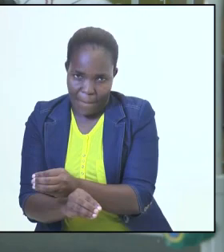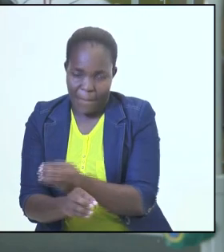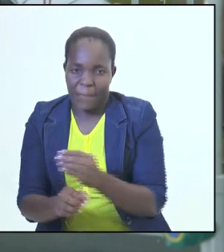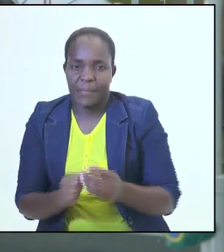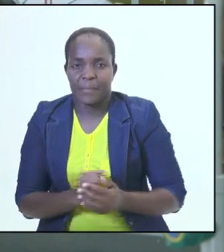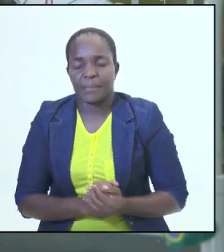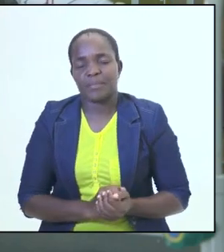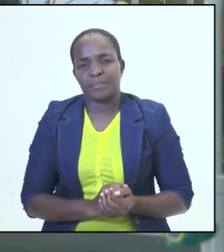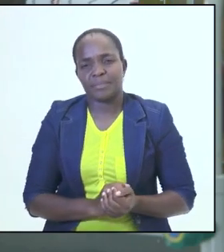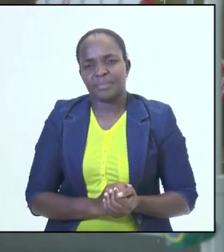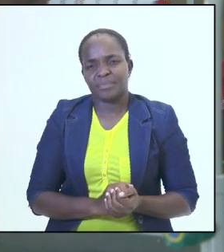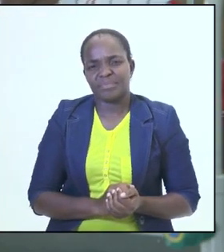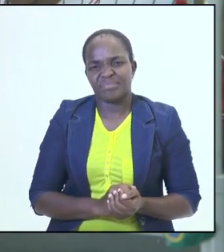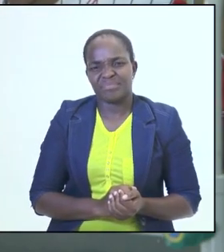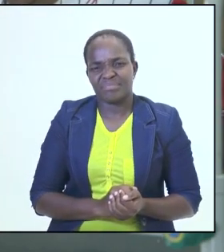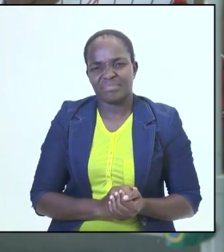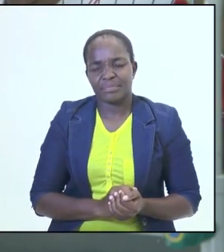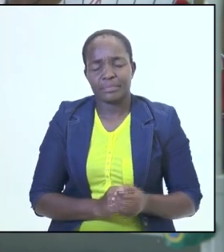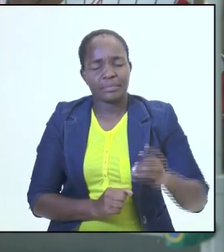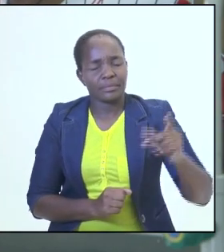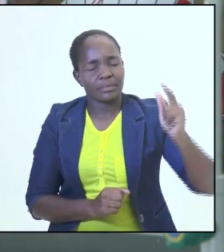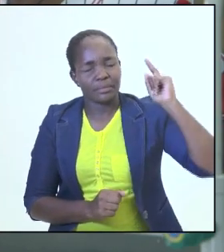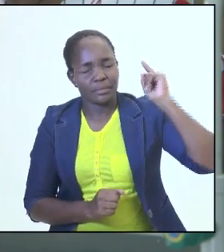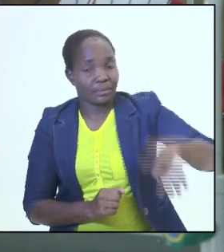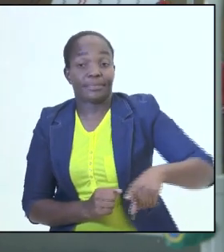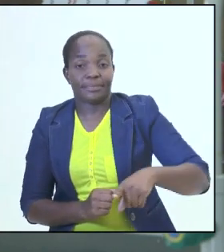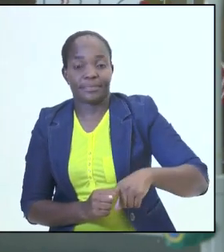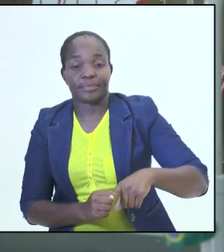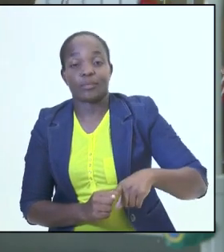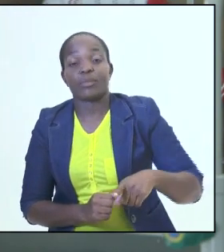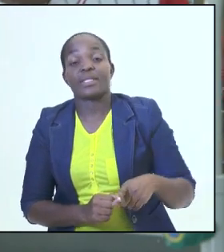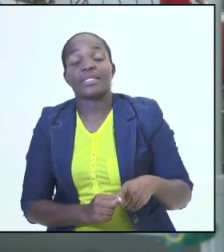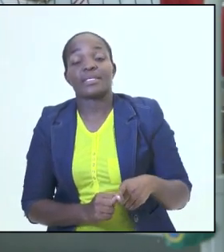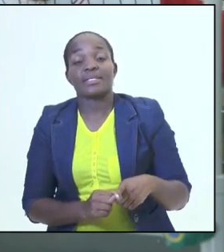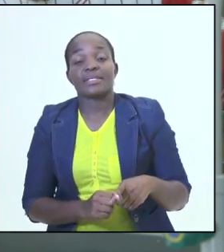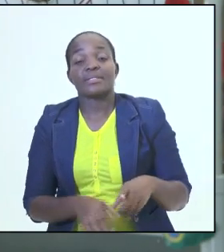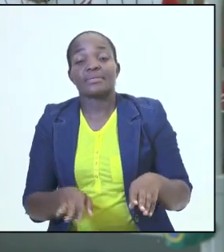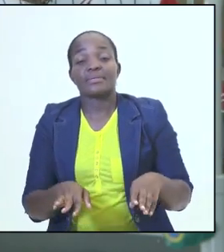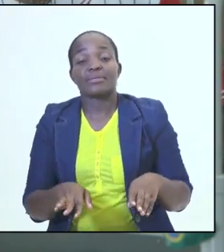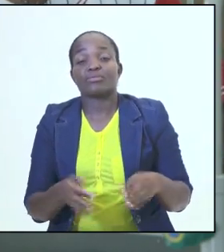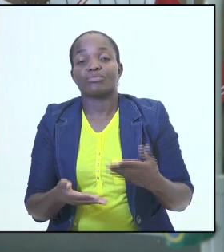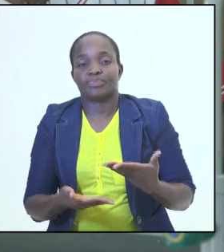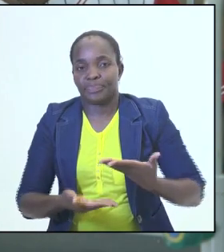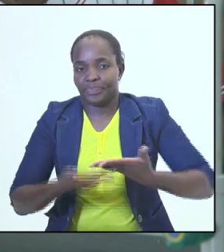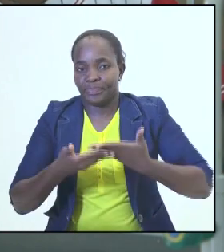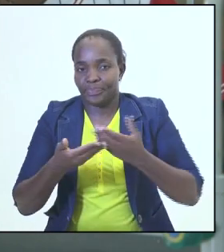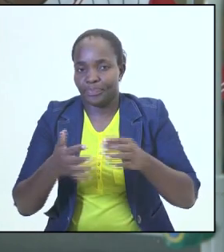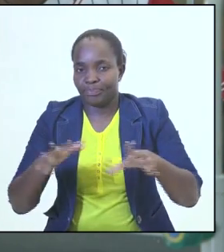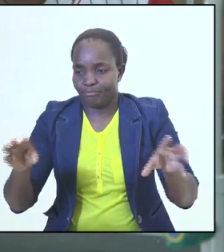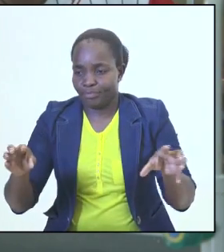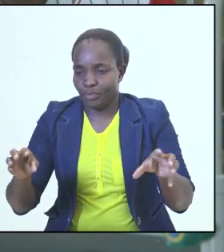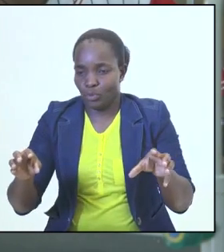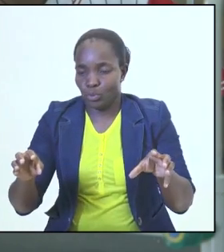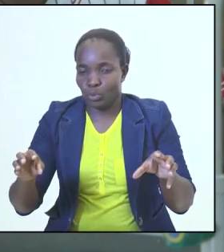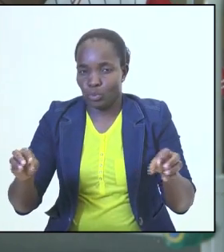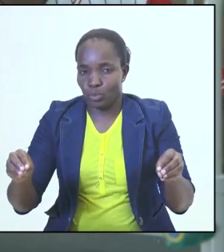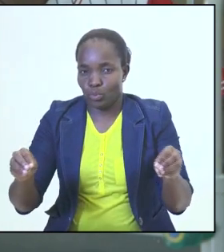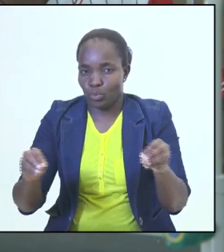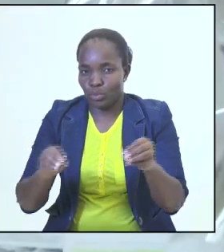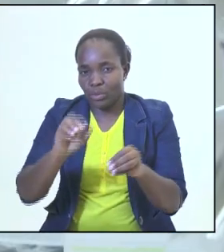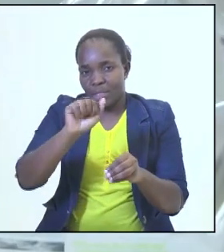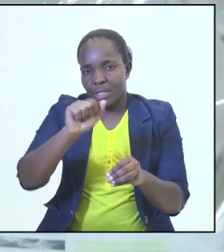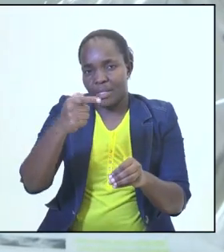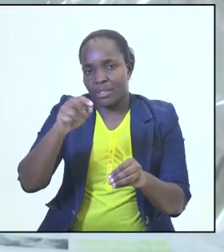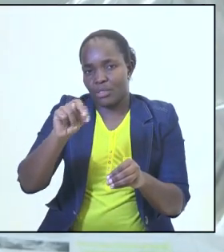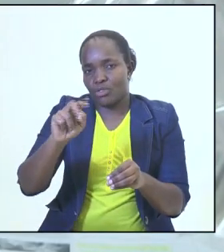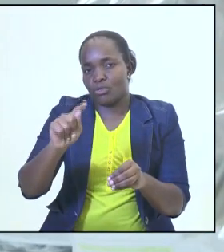What was the other one again? Wait, the agents of pollination, man. Can we learn about that